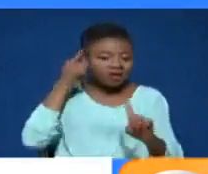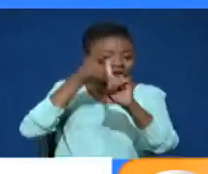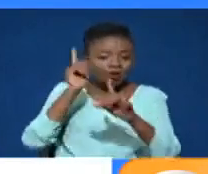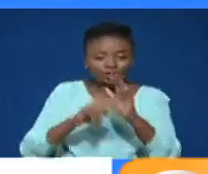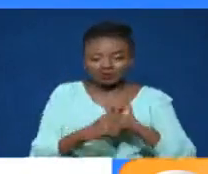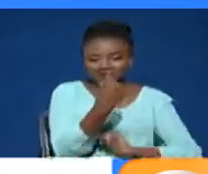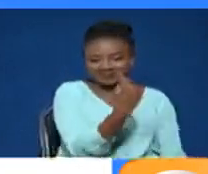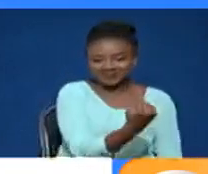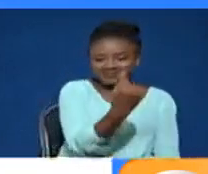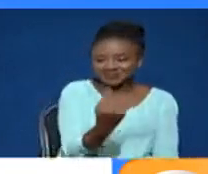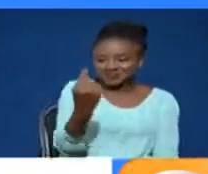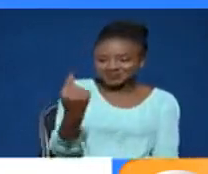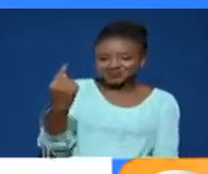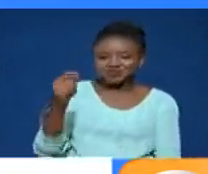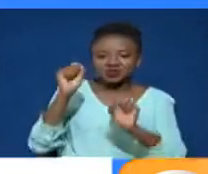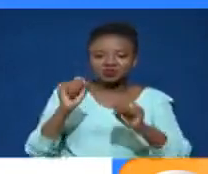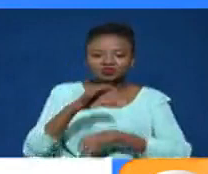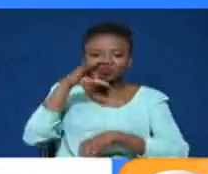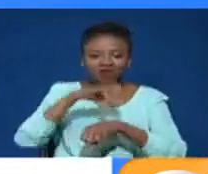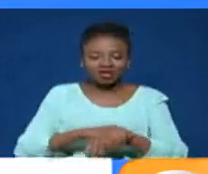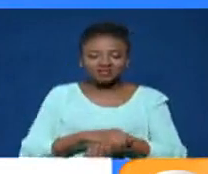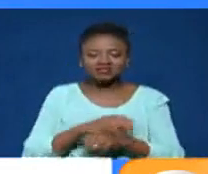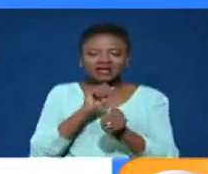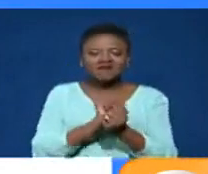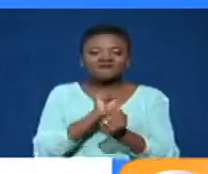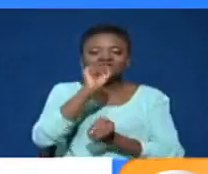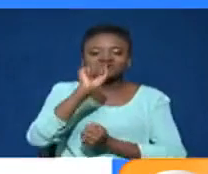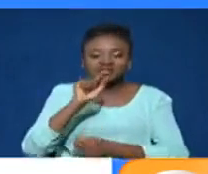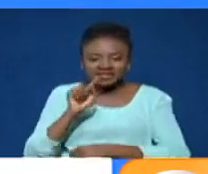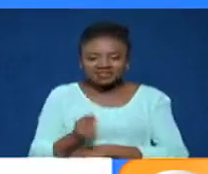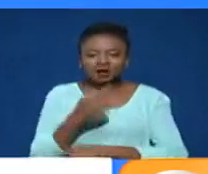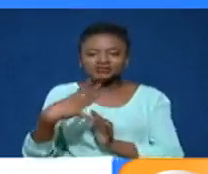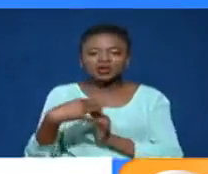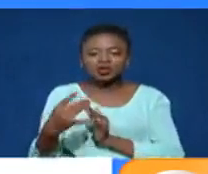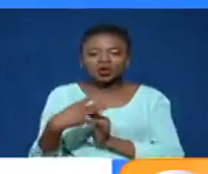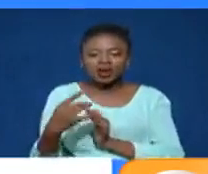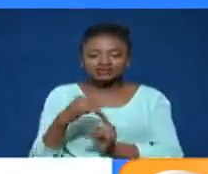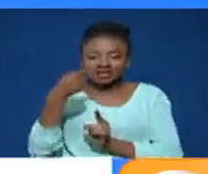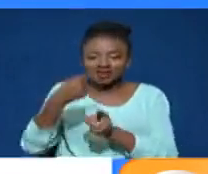home on a per capita basis $15,000 per year.